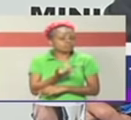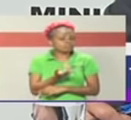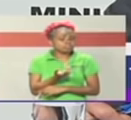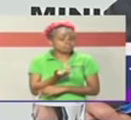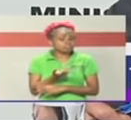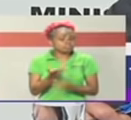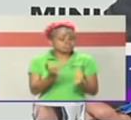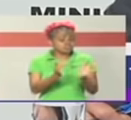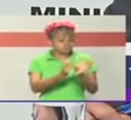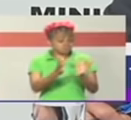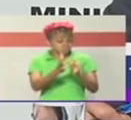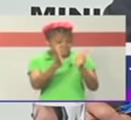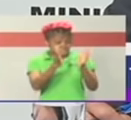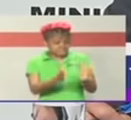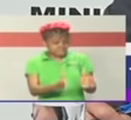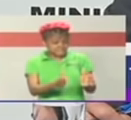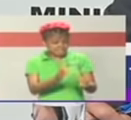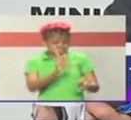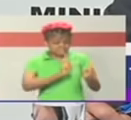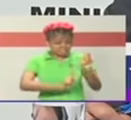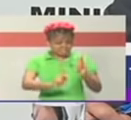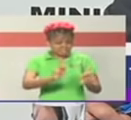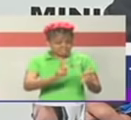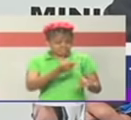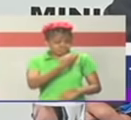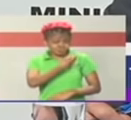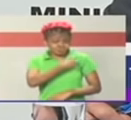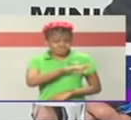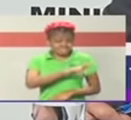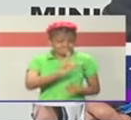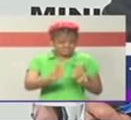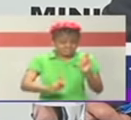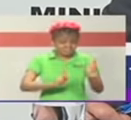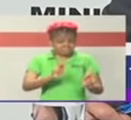segment of the Christian faith.